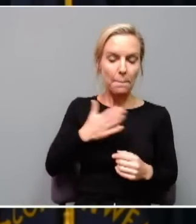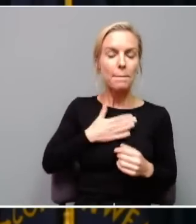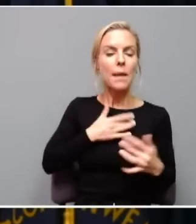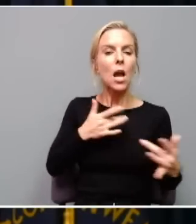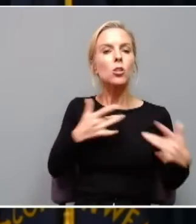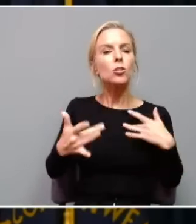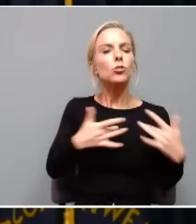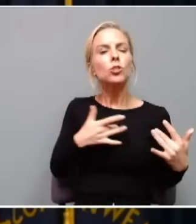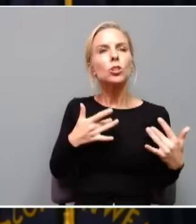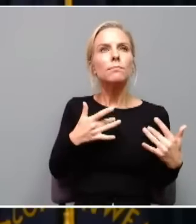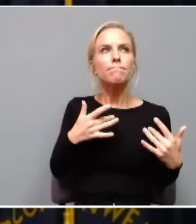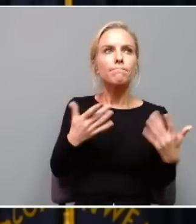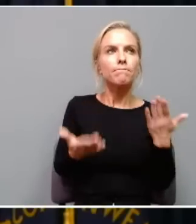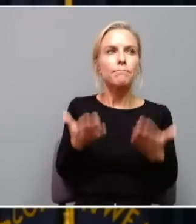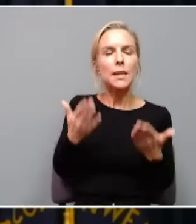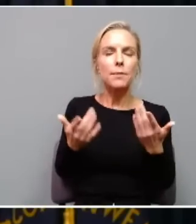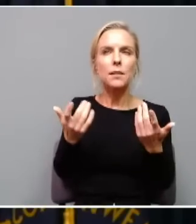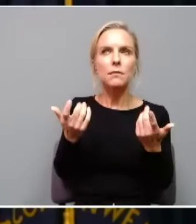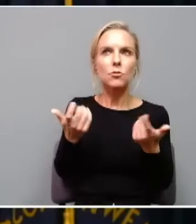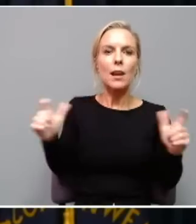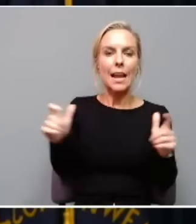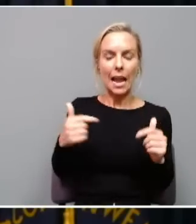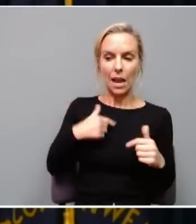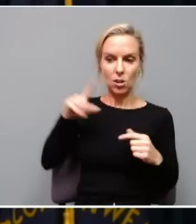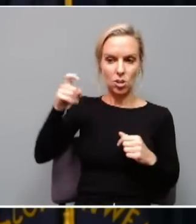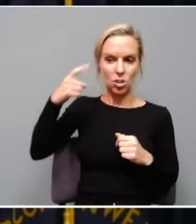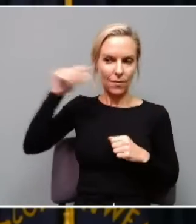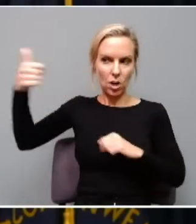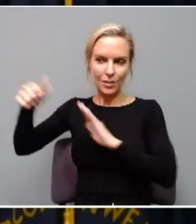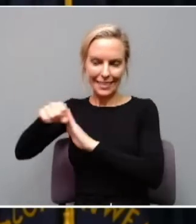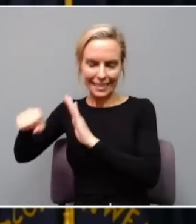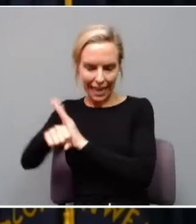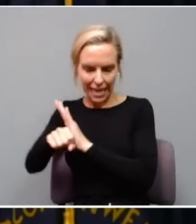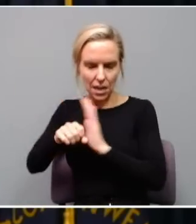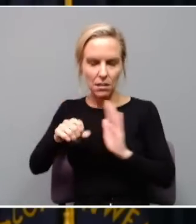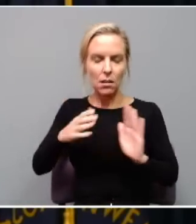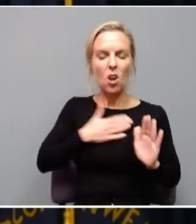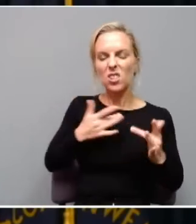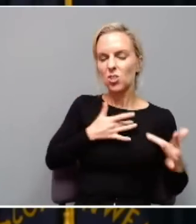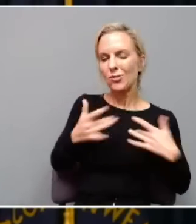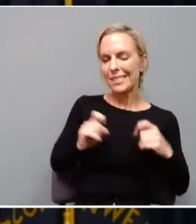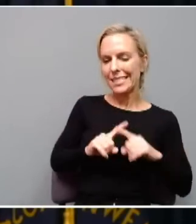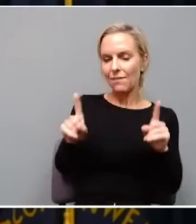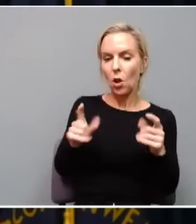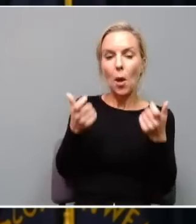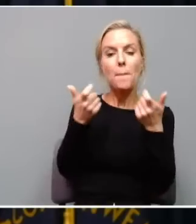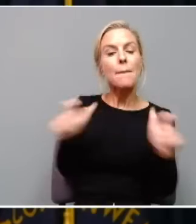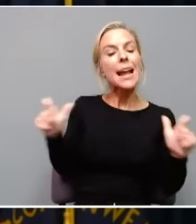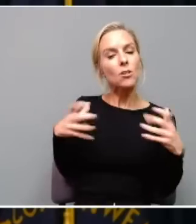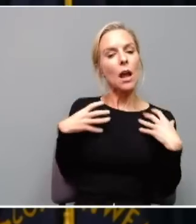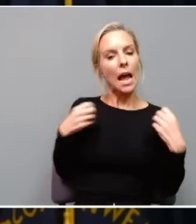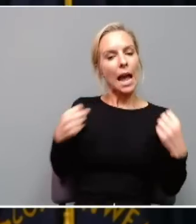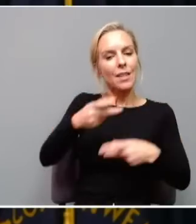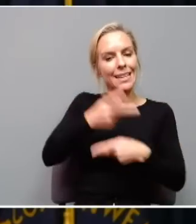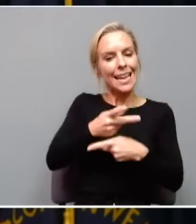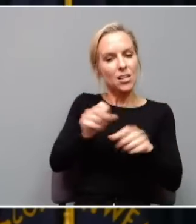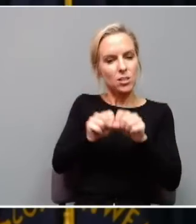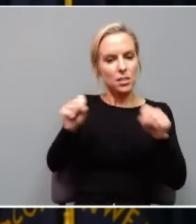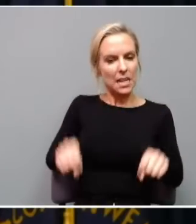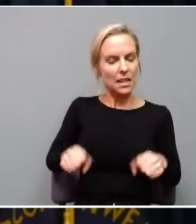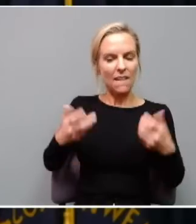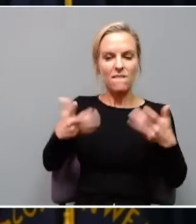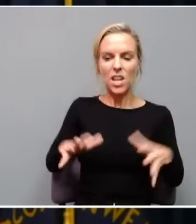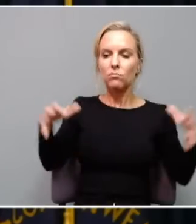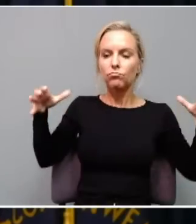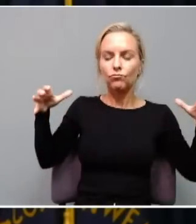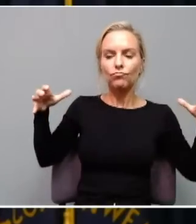great as they might have been if I was governor of another state. Most all of our major healthcare systems came together months ago